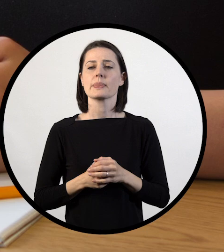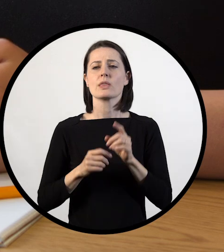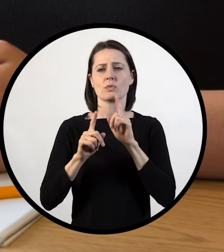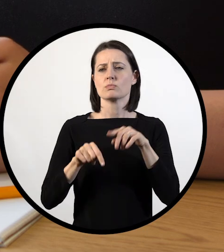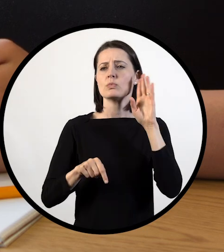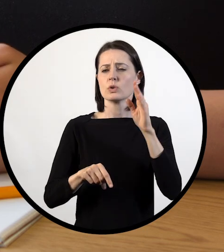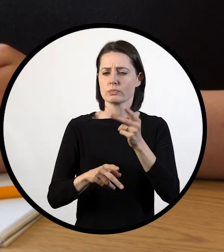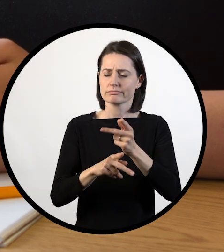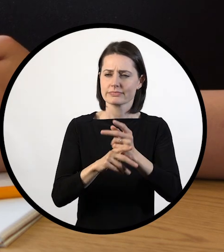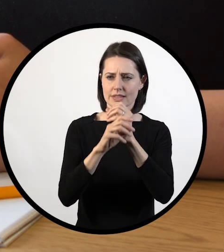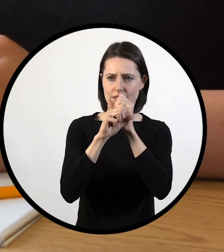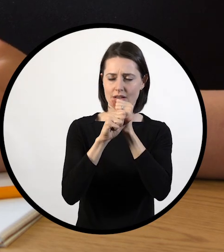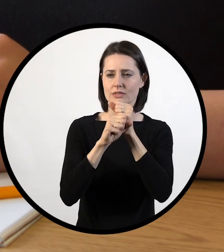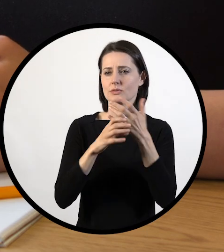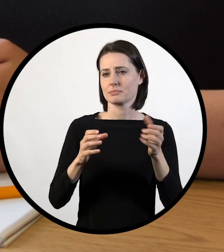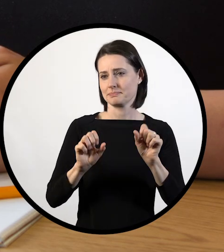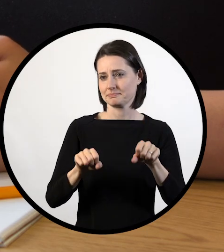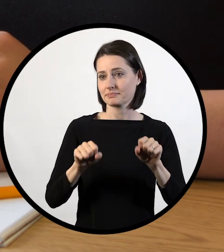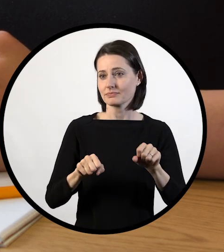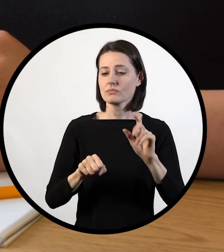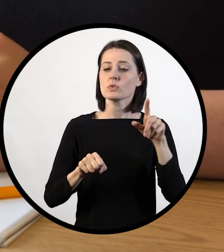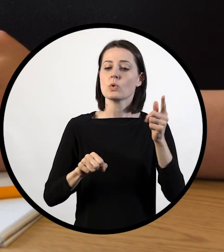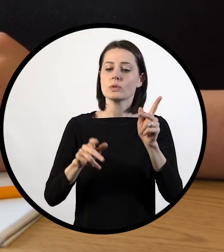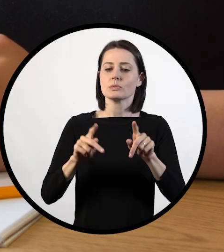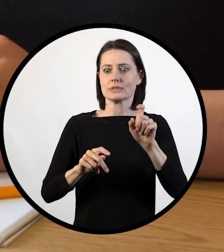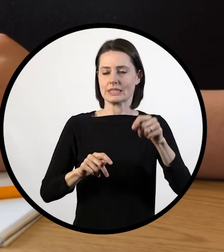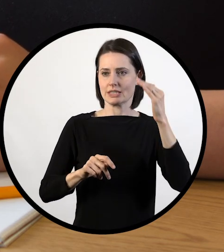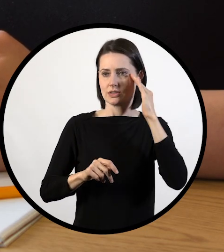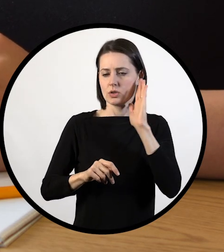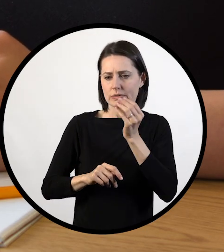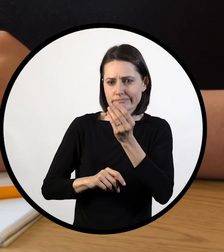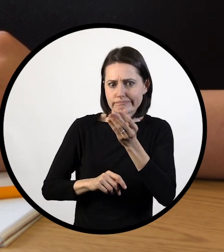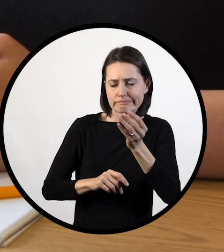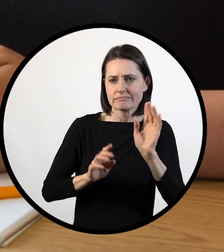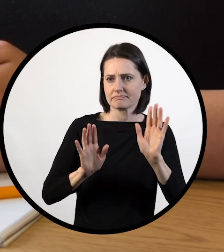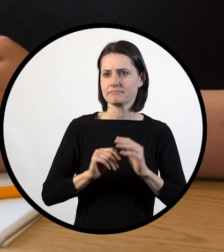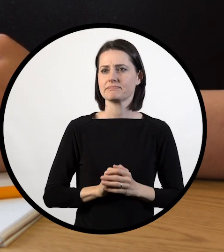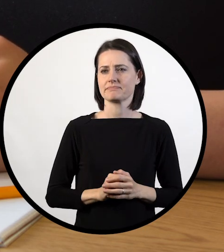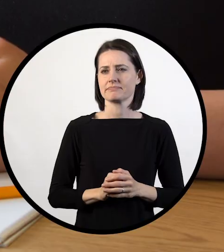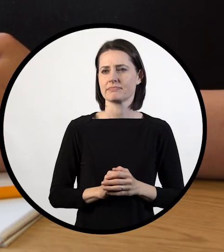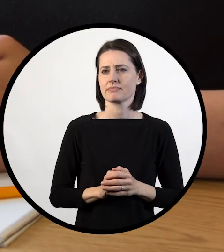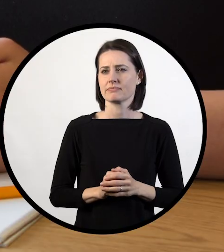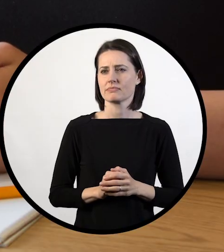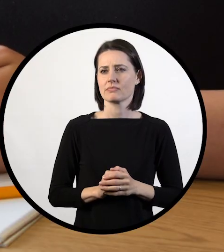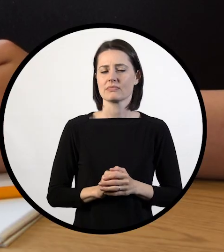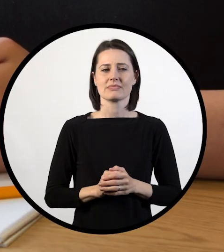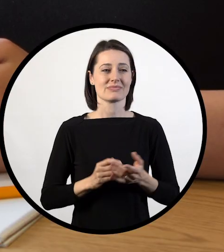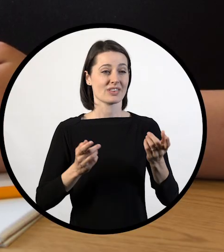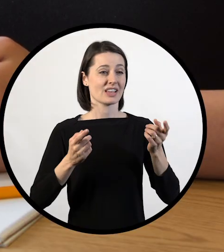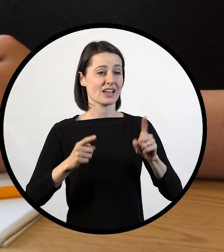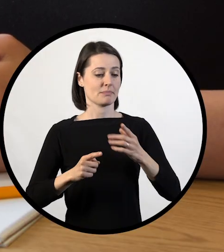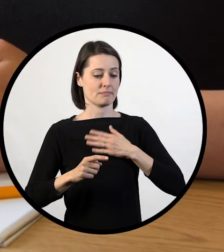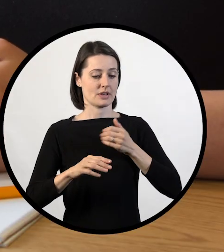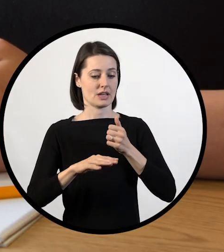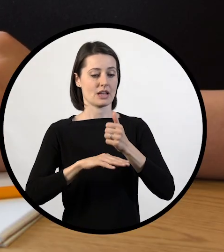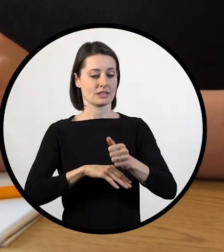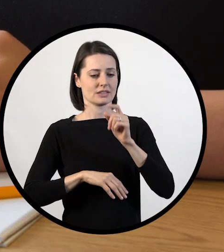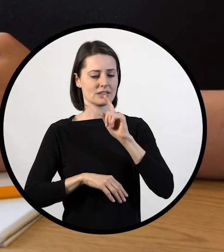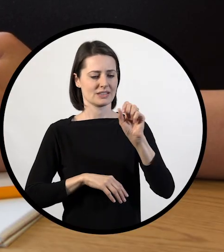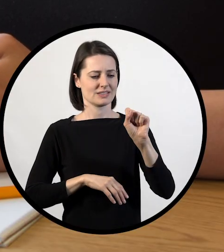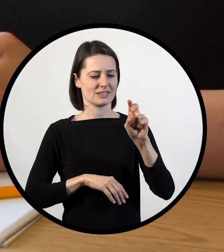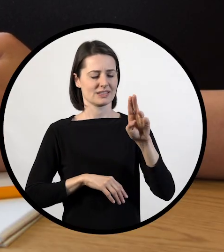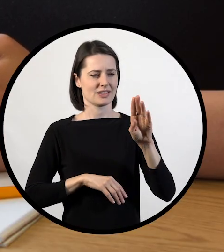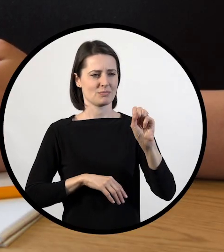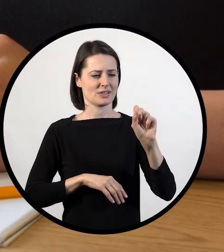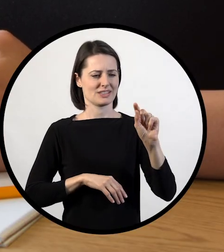report will be kept as confidential as possible. Only those who need to know will be informed. What happens if my allegation